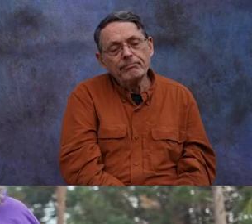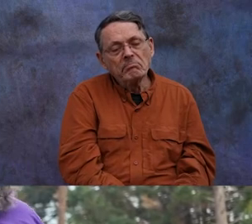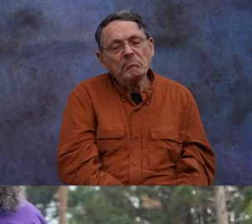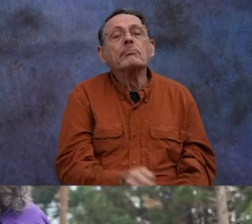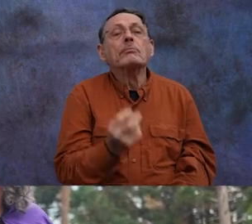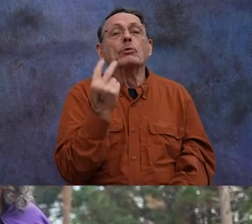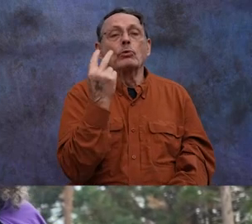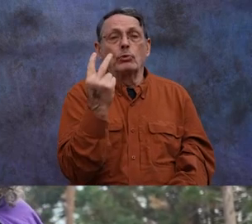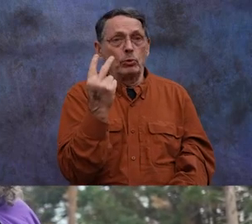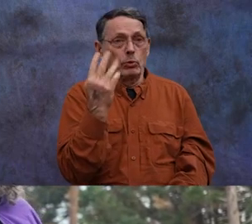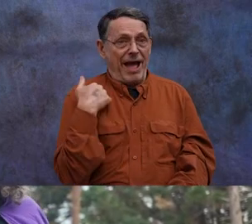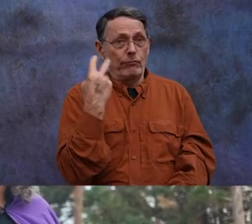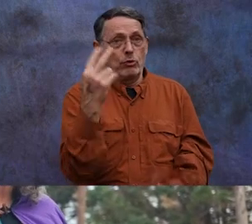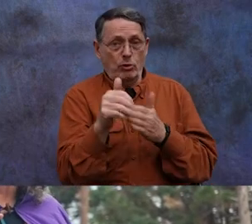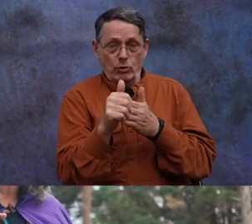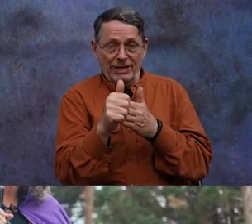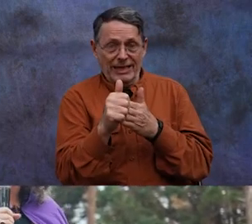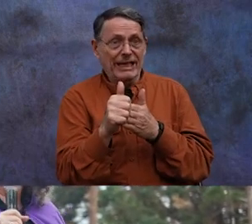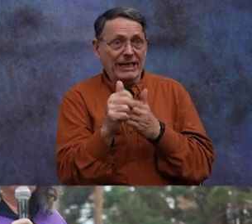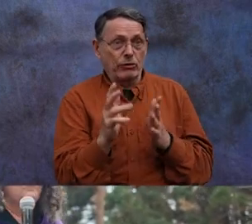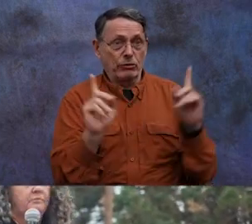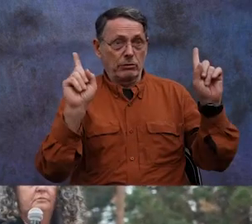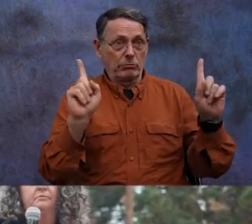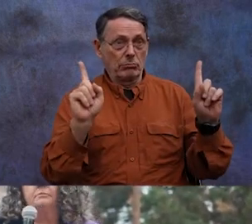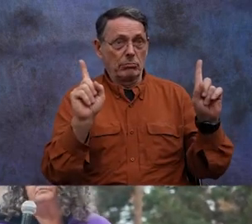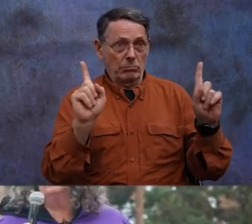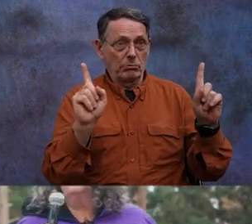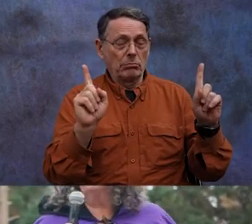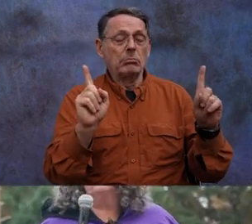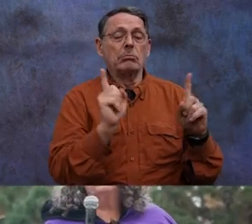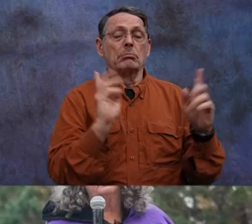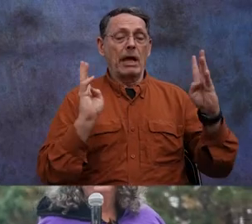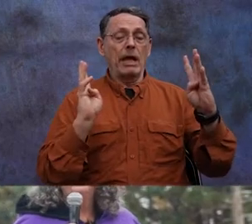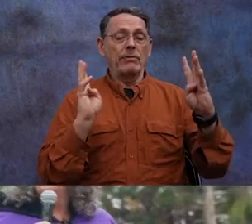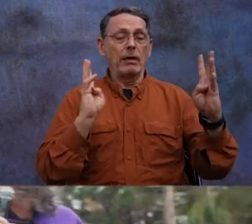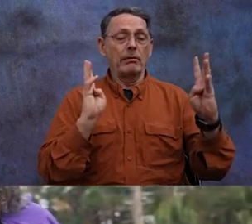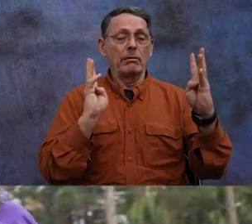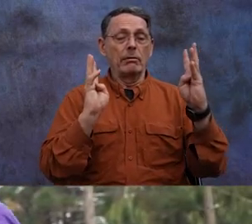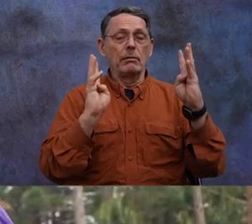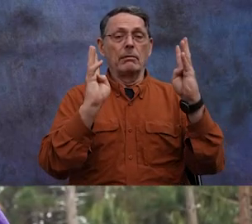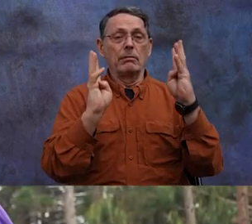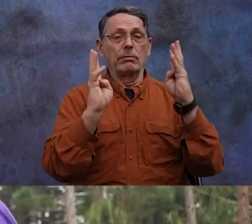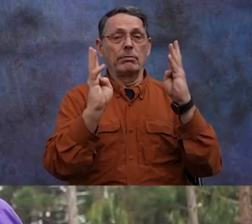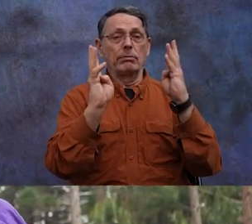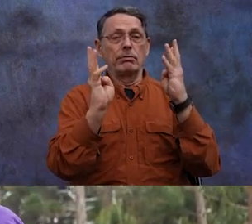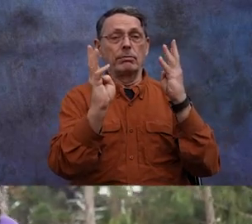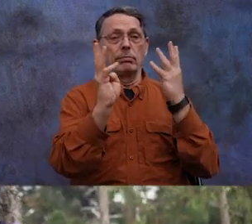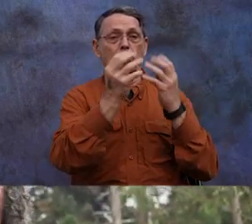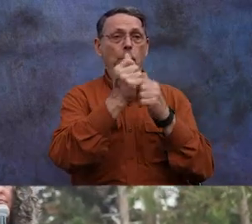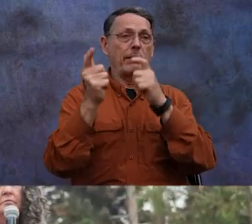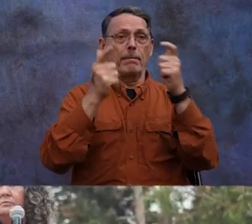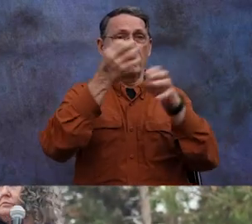two of us leading the spiral and circling around each other, carrying big, tall